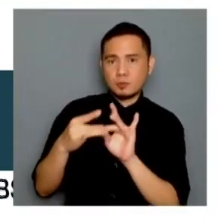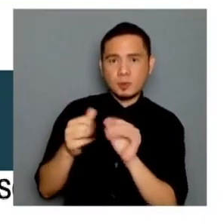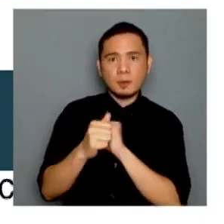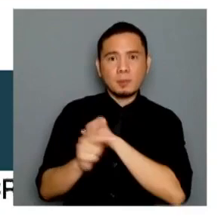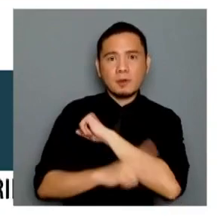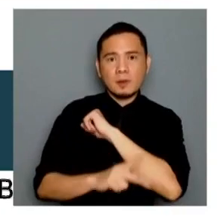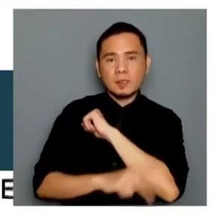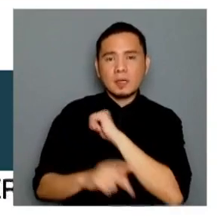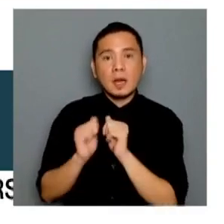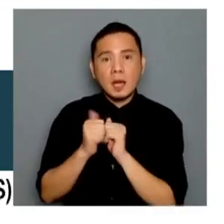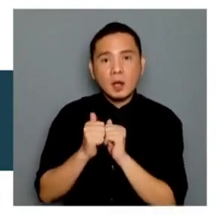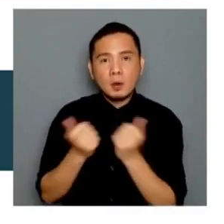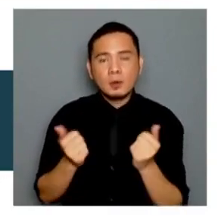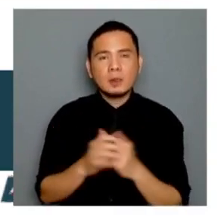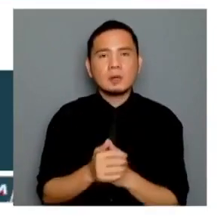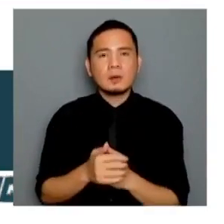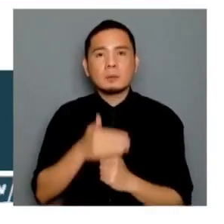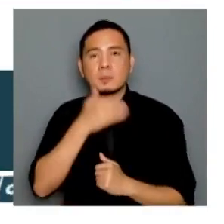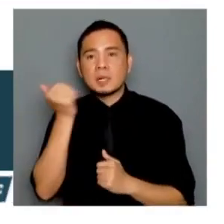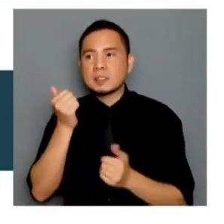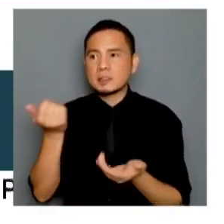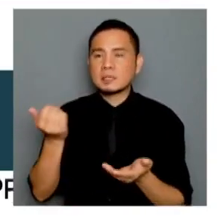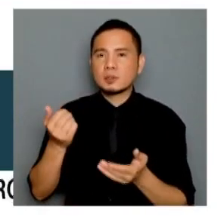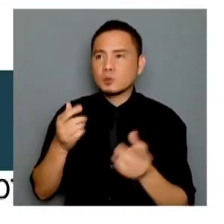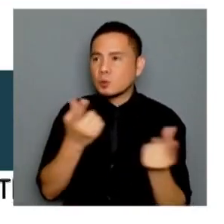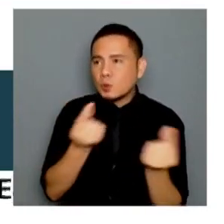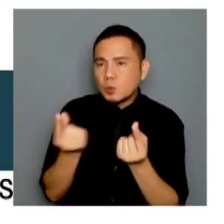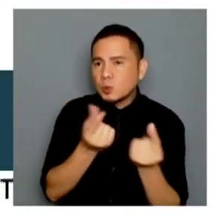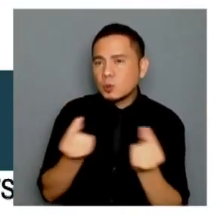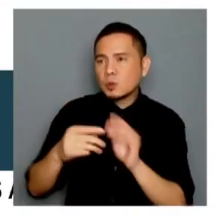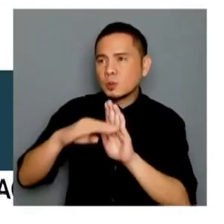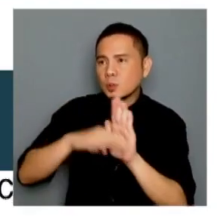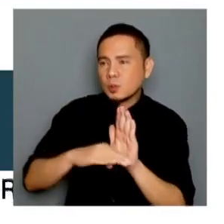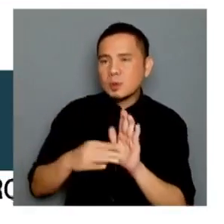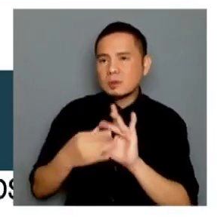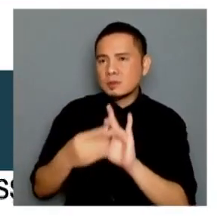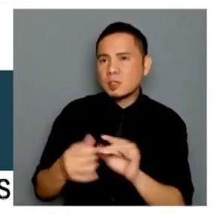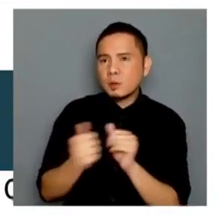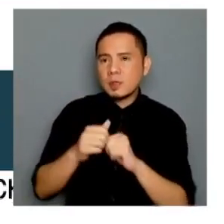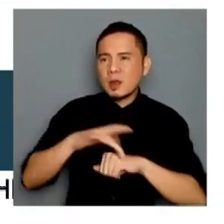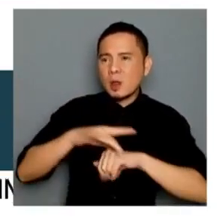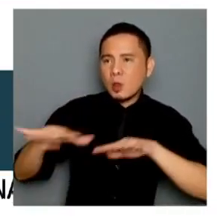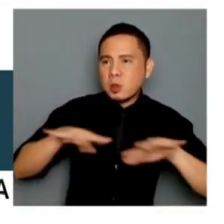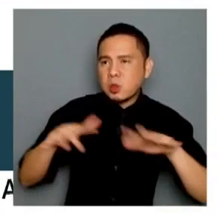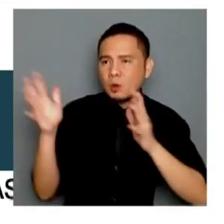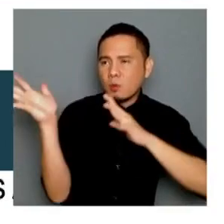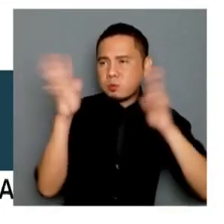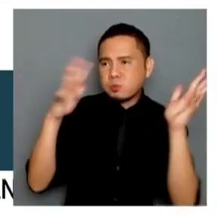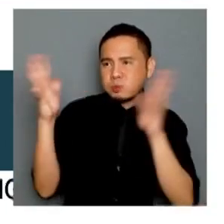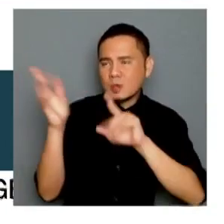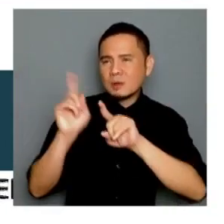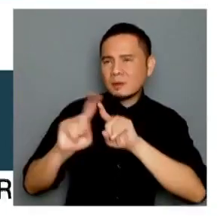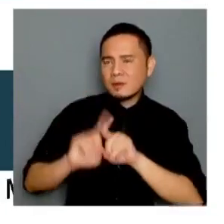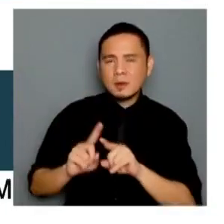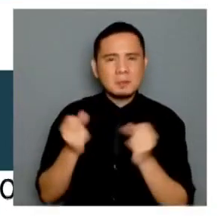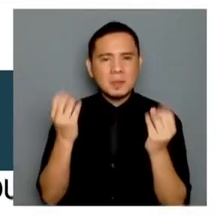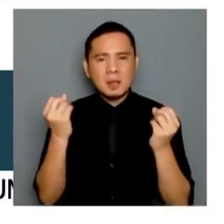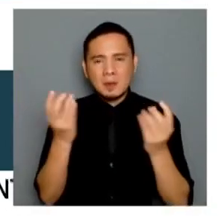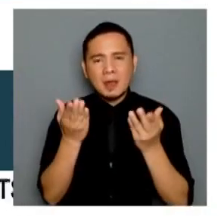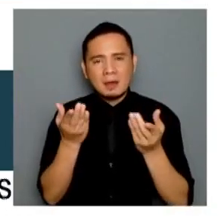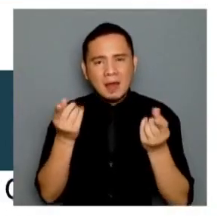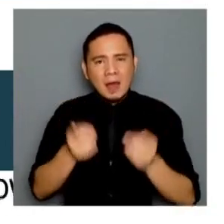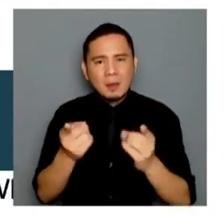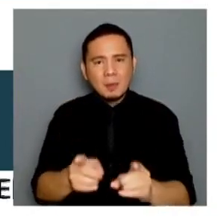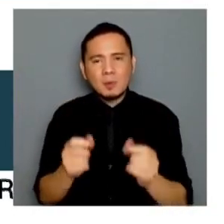terms of, again, best practices. Also in disaster response. There are so much things that we can do as a metropolis with